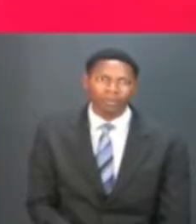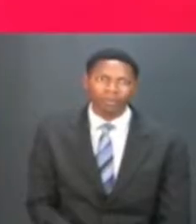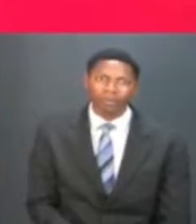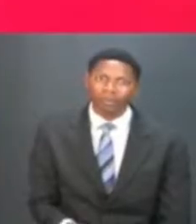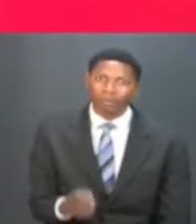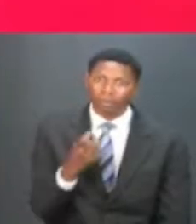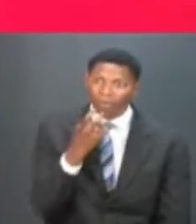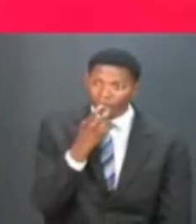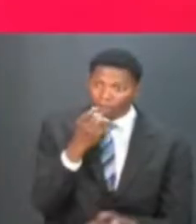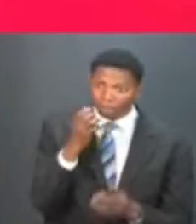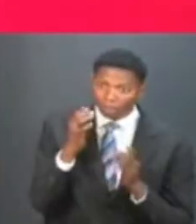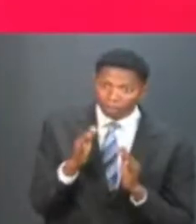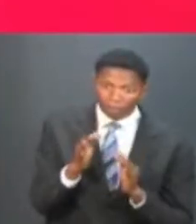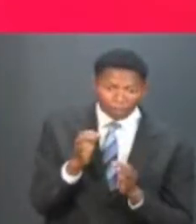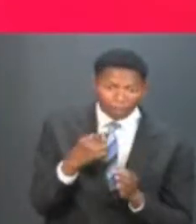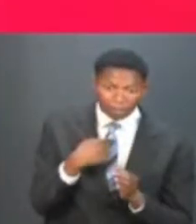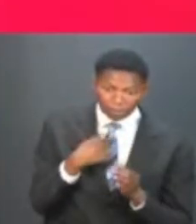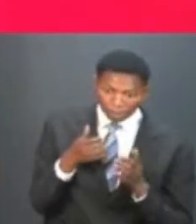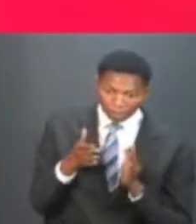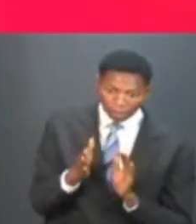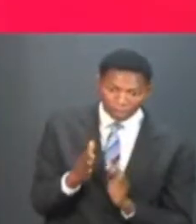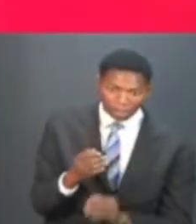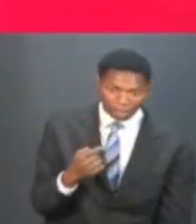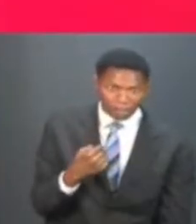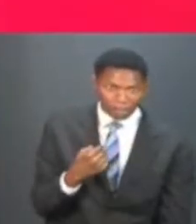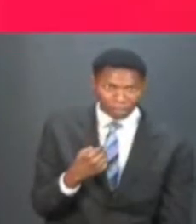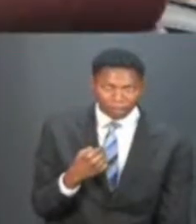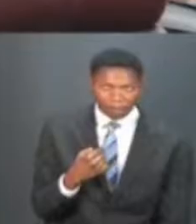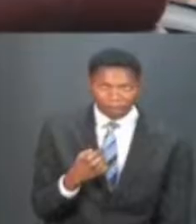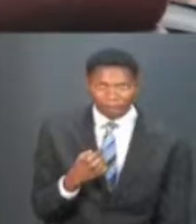Speaker, if you may indulge me,